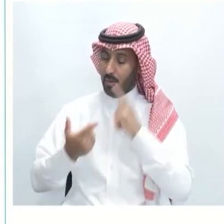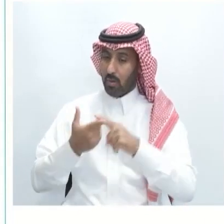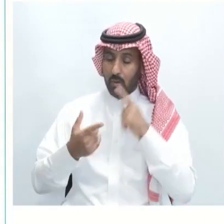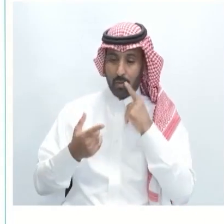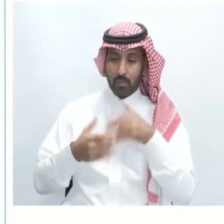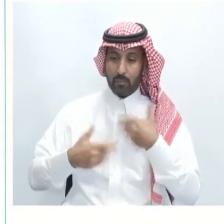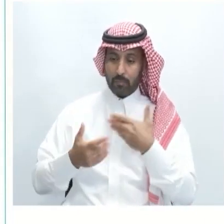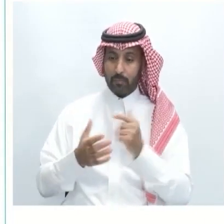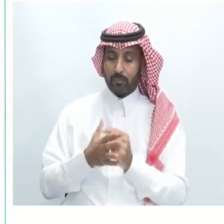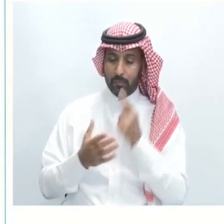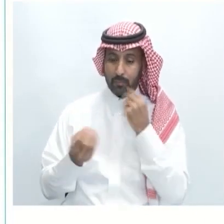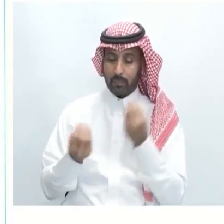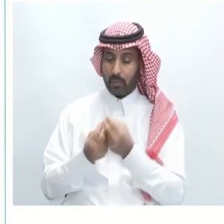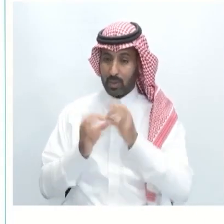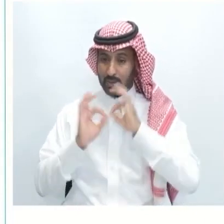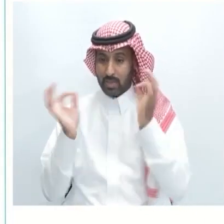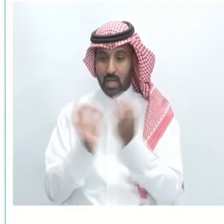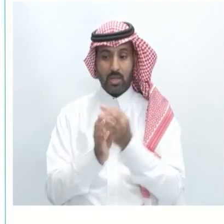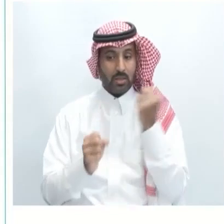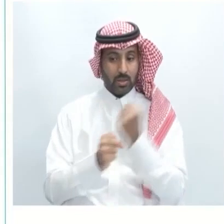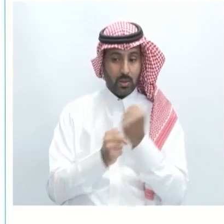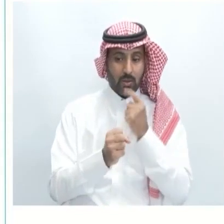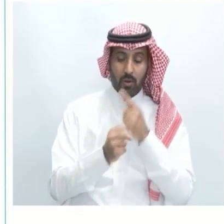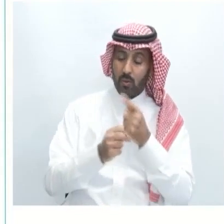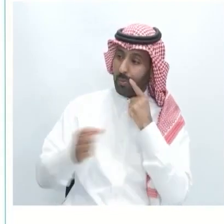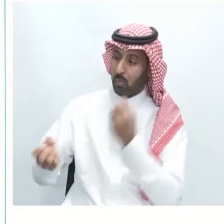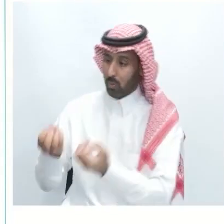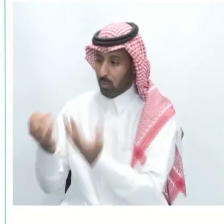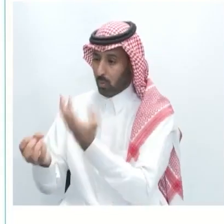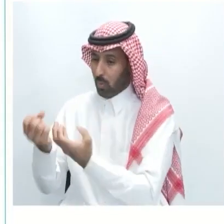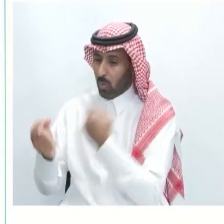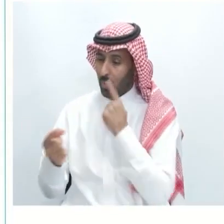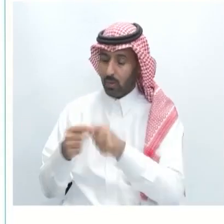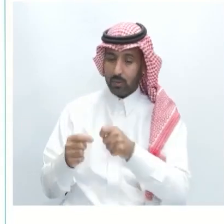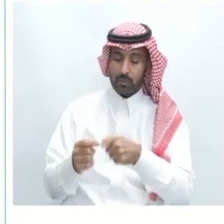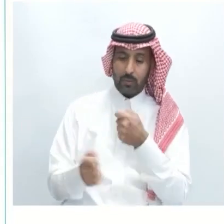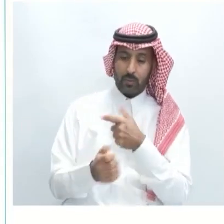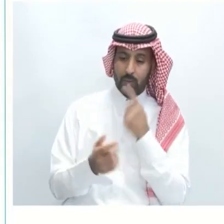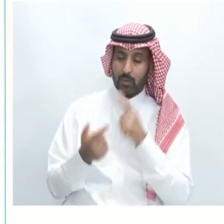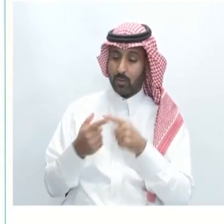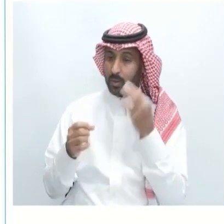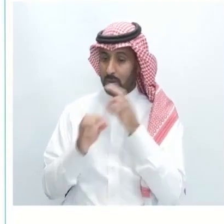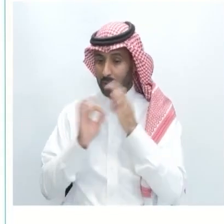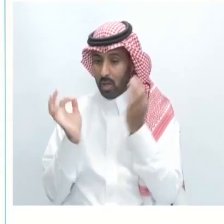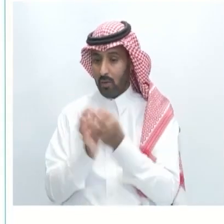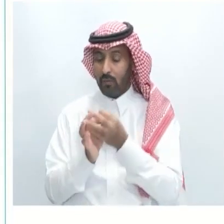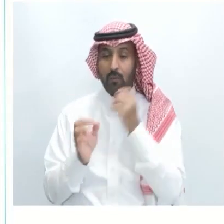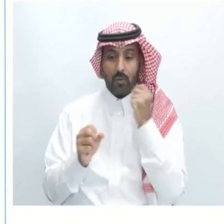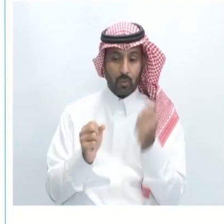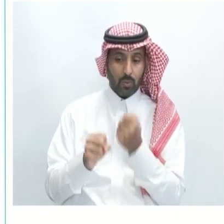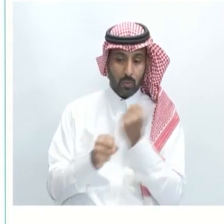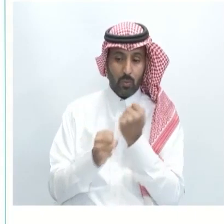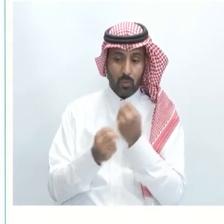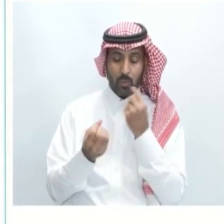job satisfaction include social workers, firefighters, and authors. Social workers top the list with a